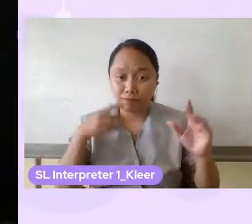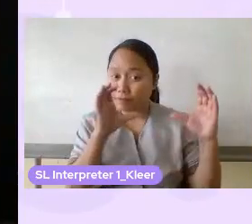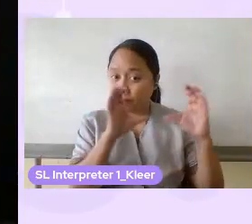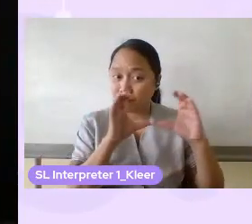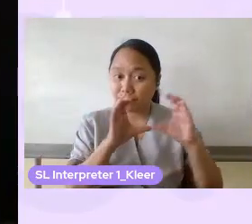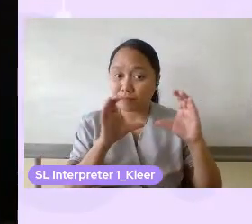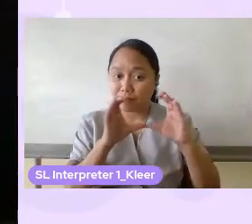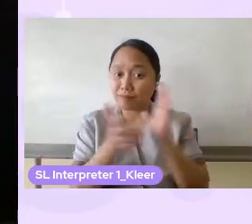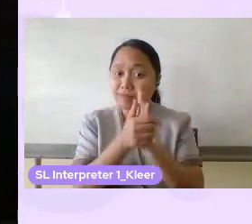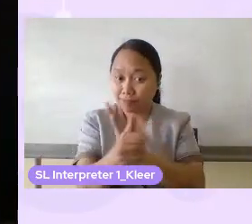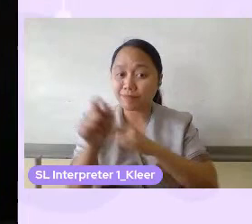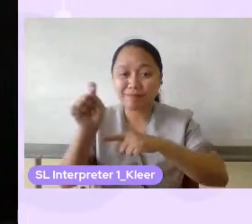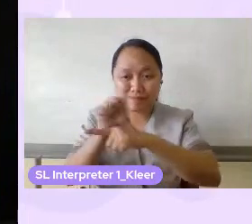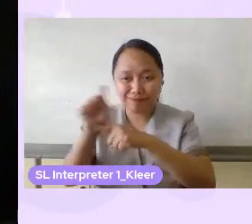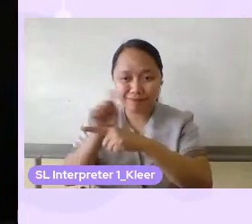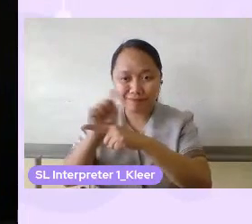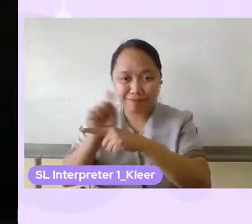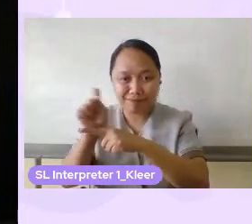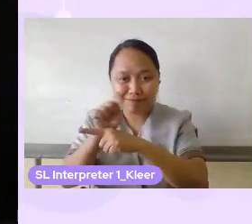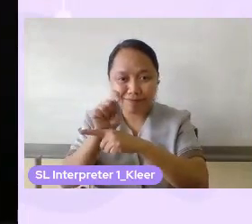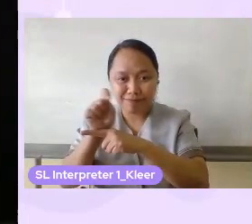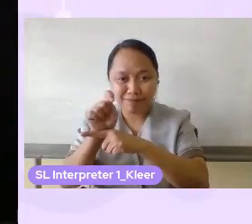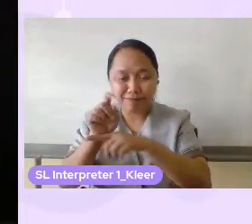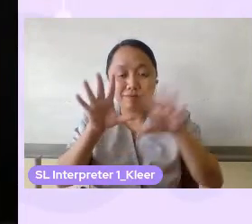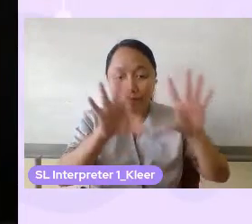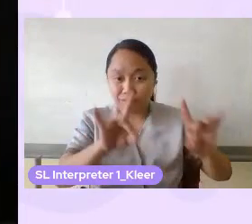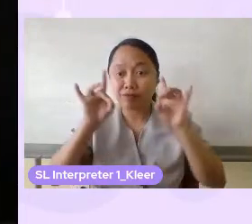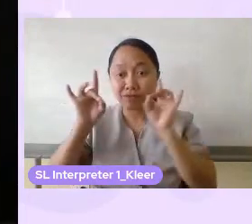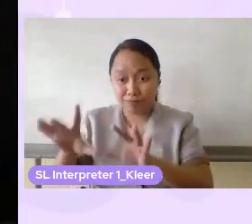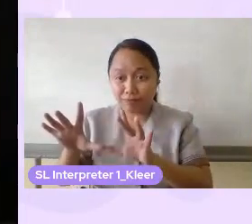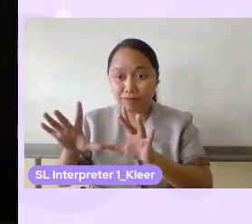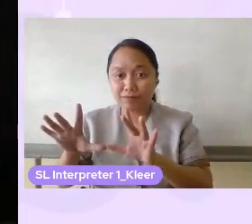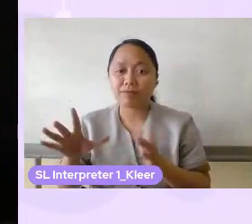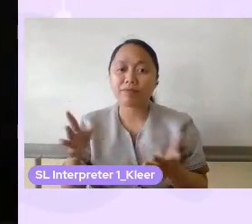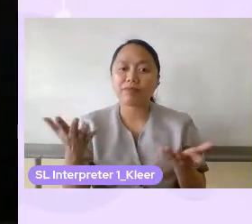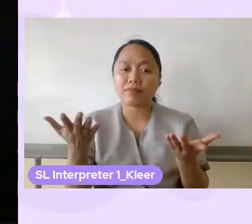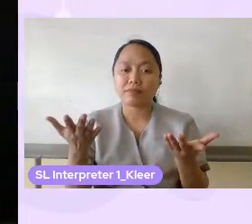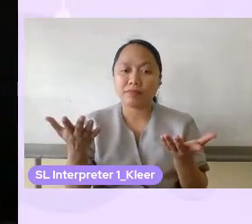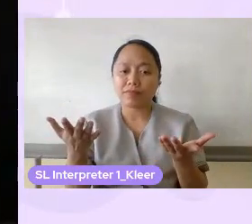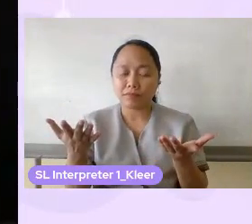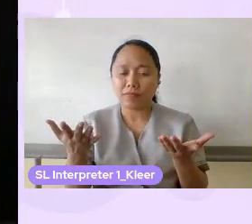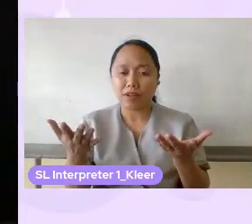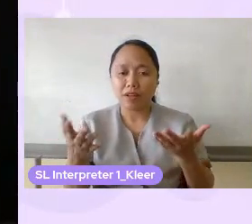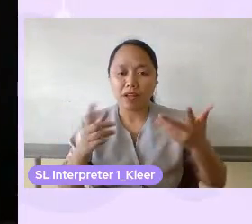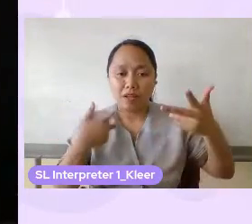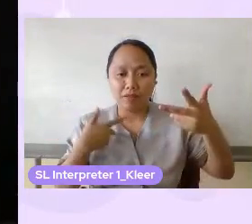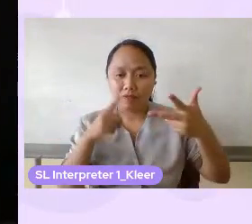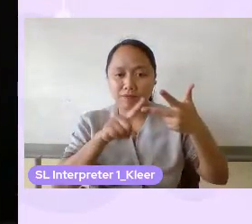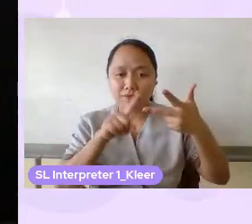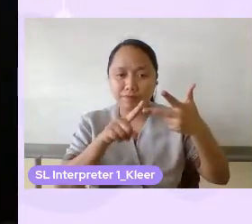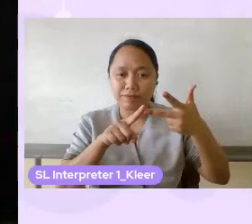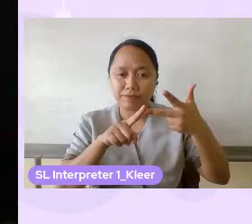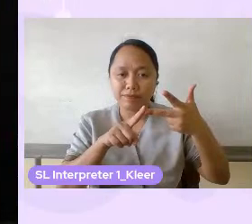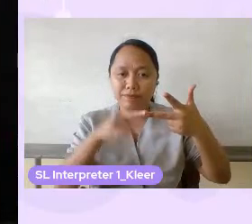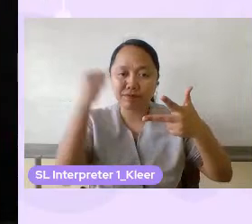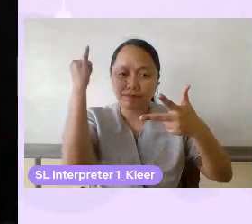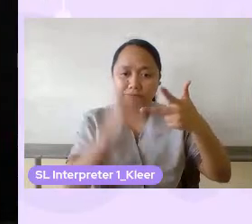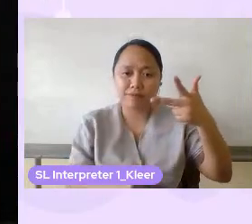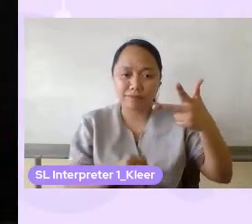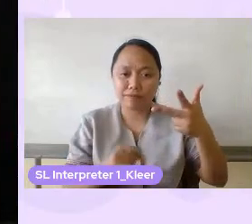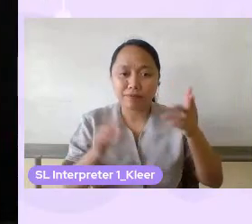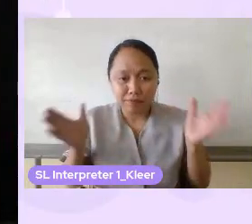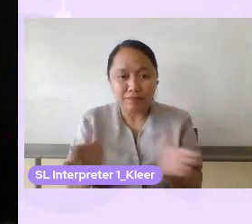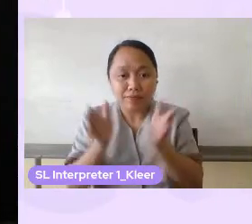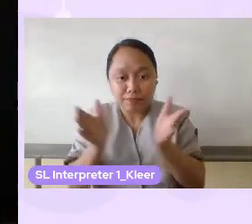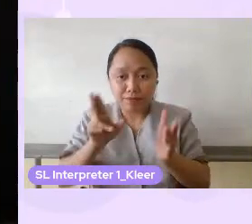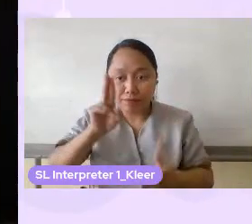skills training in this area. And finally, pangtatlong strategy ng DIWA is really to encourage the use of